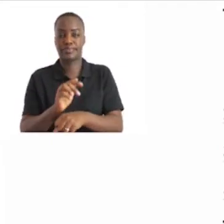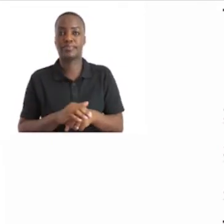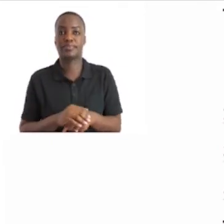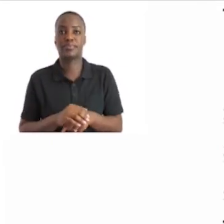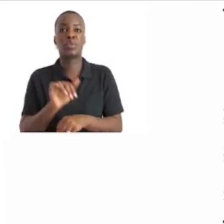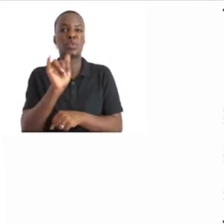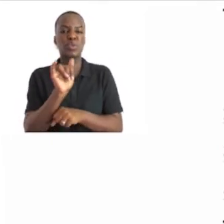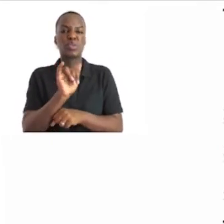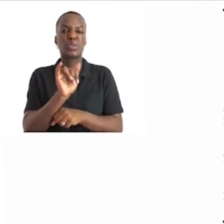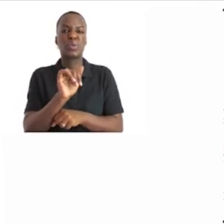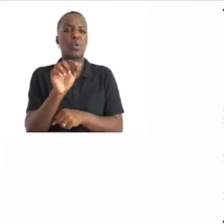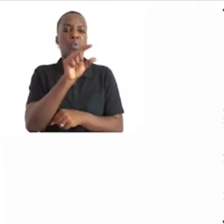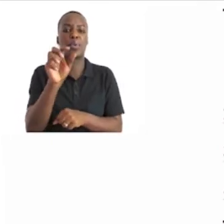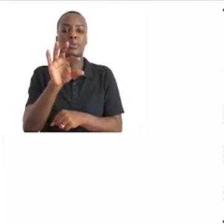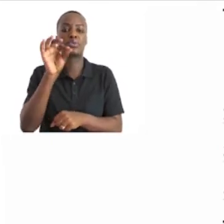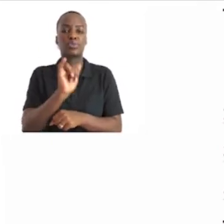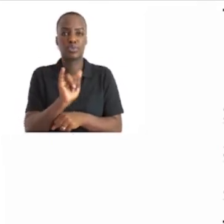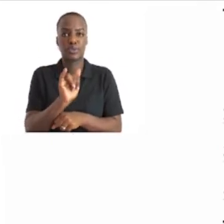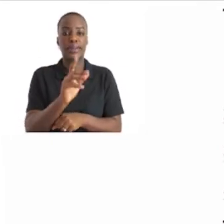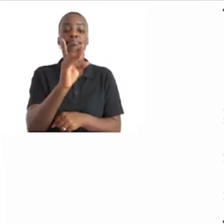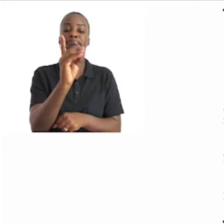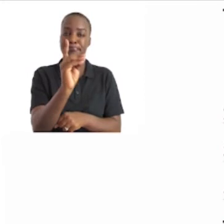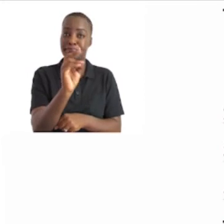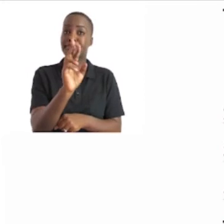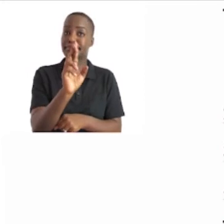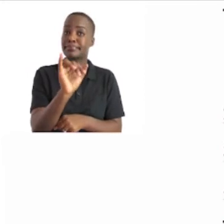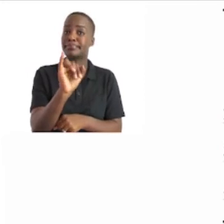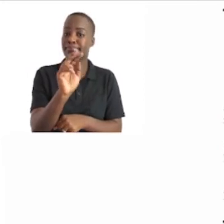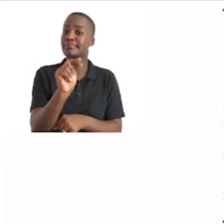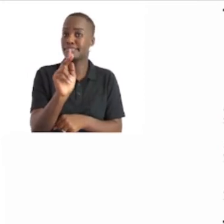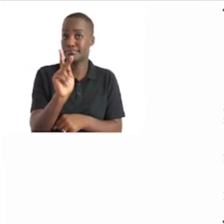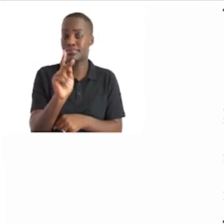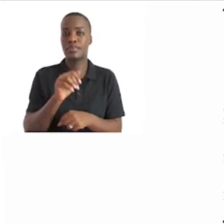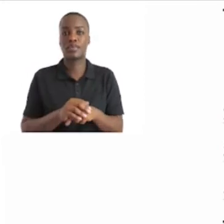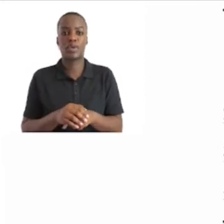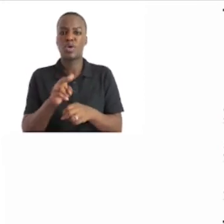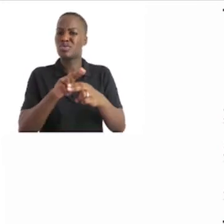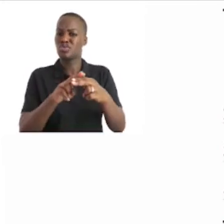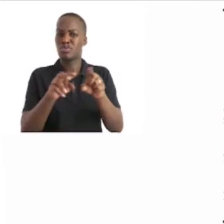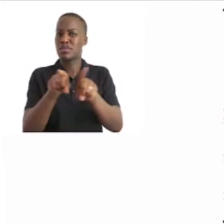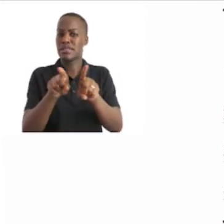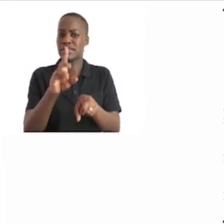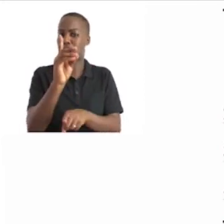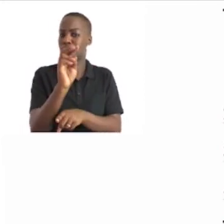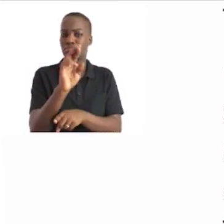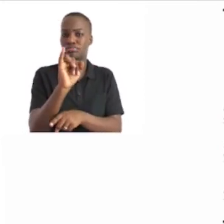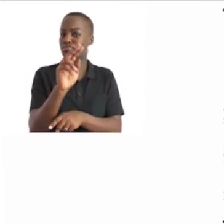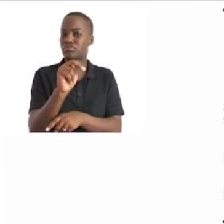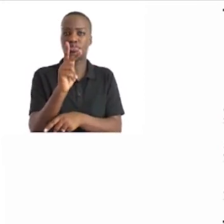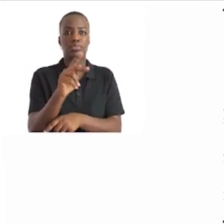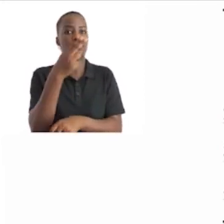the word they have chosen there is drink. So you are not allowed to use that word because it's already